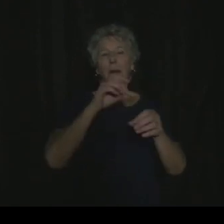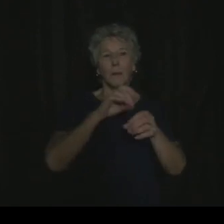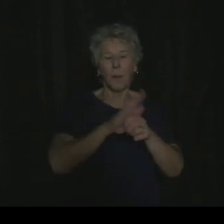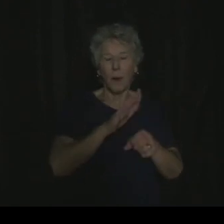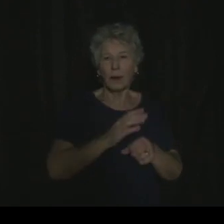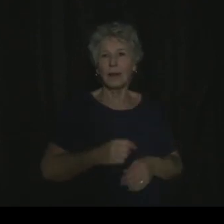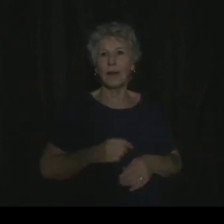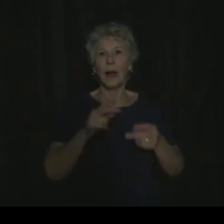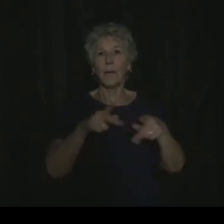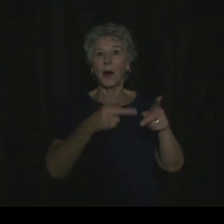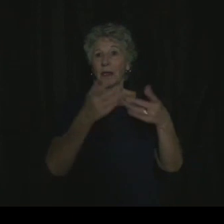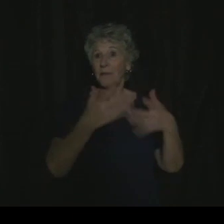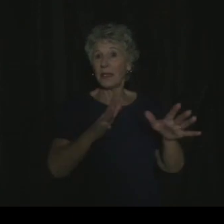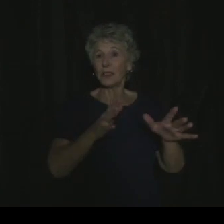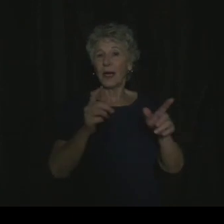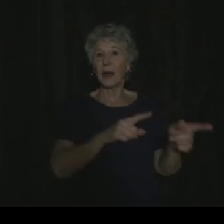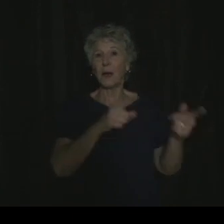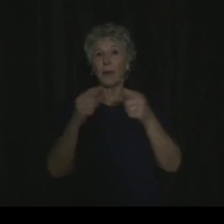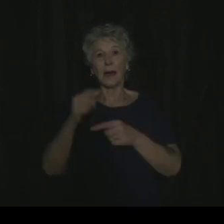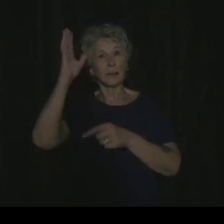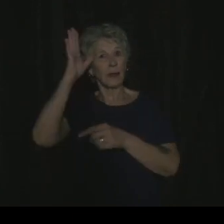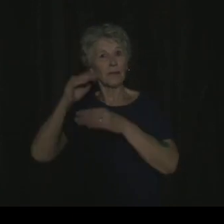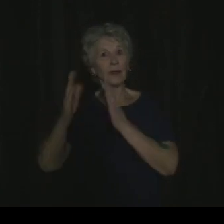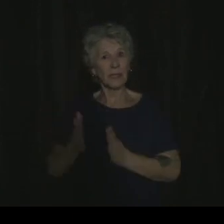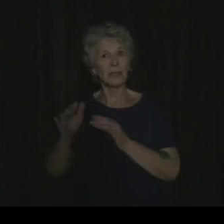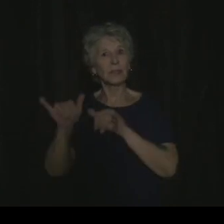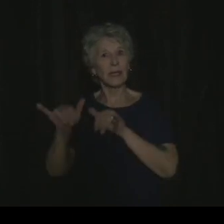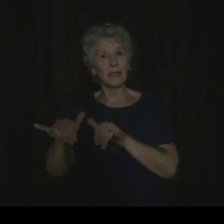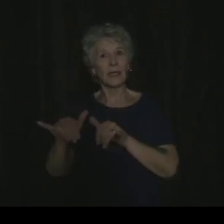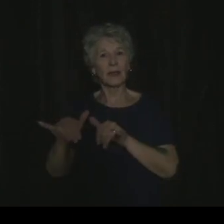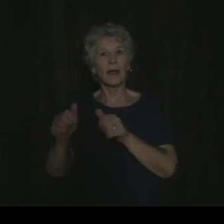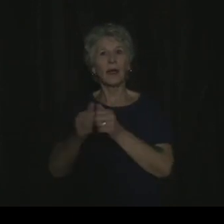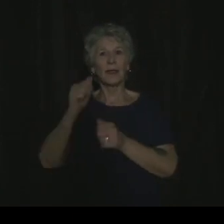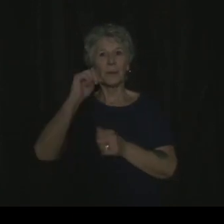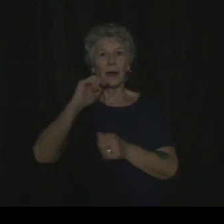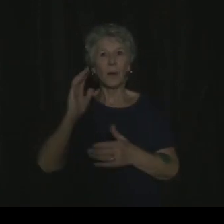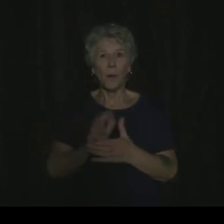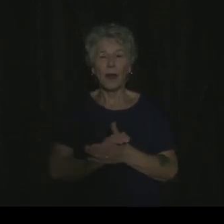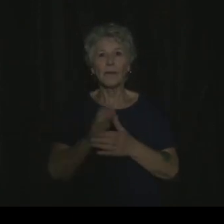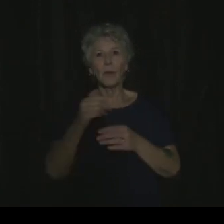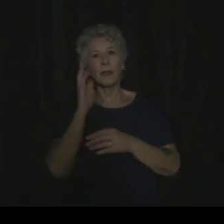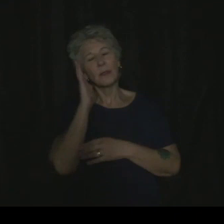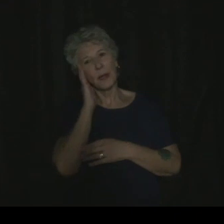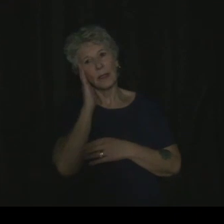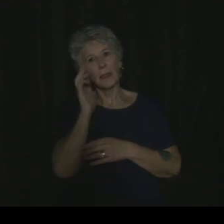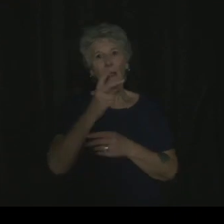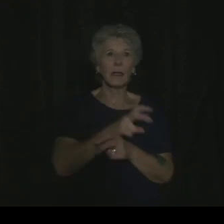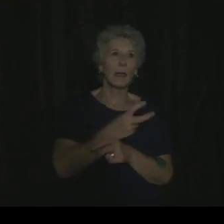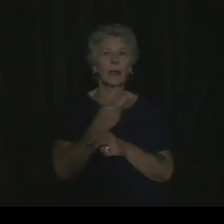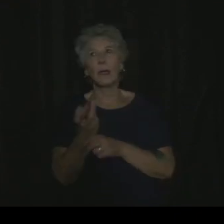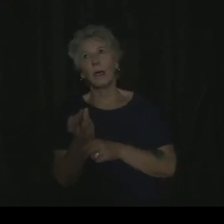over. We go back to my father's house where we were staying. I'm there with my wife. We go to bed. And I'm doing one of these